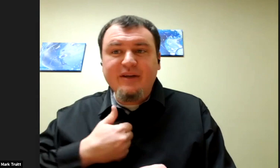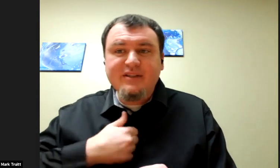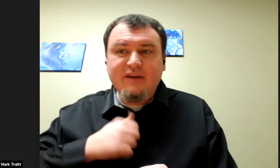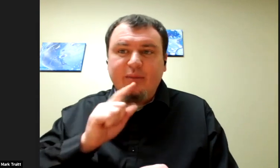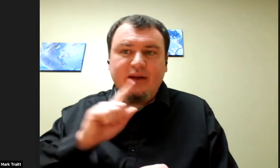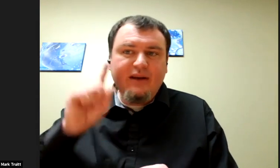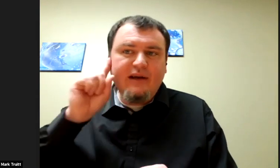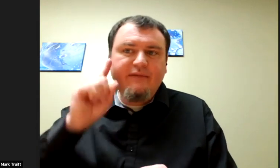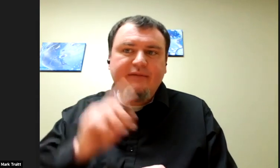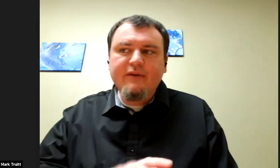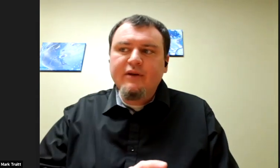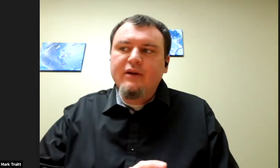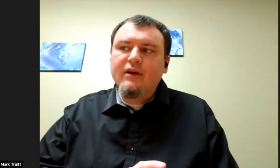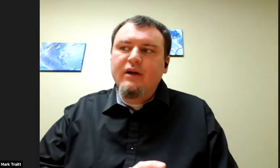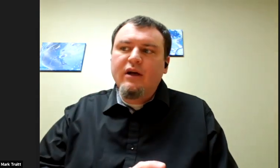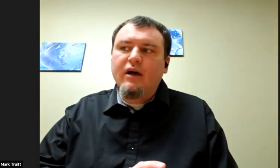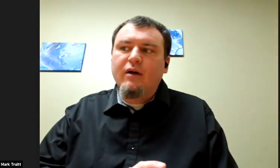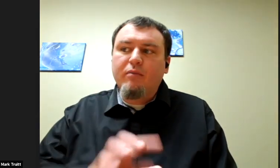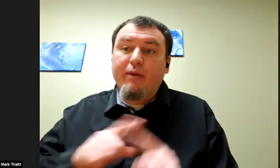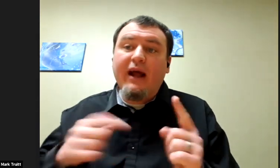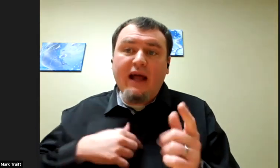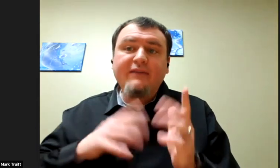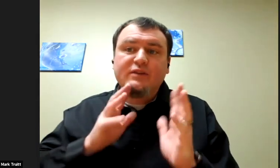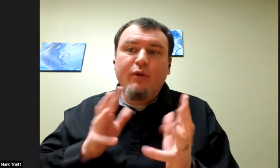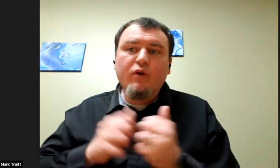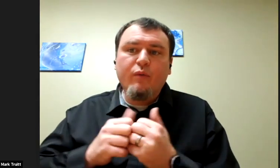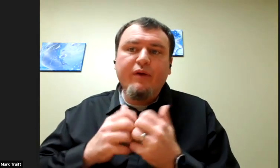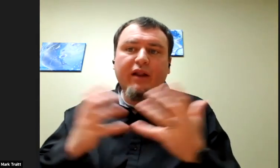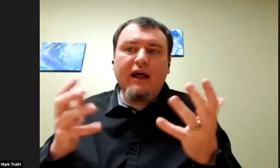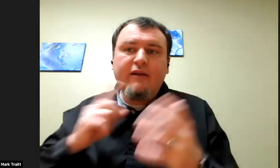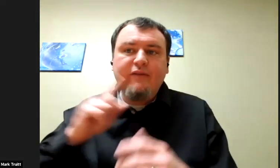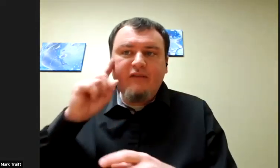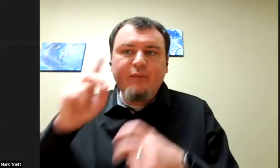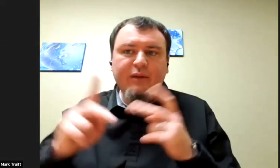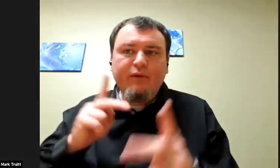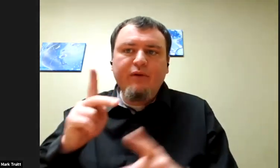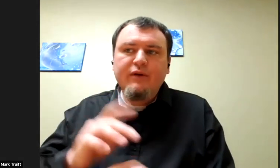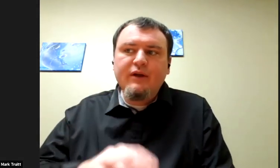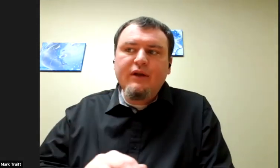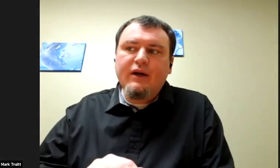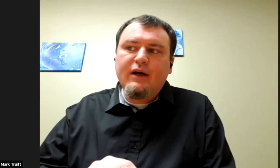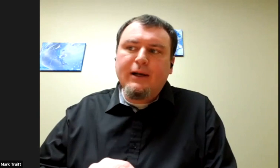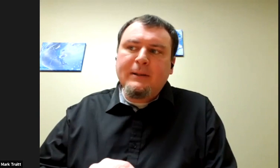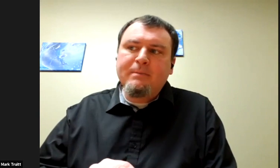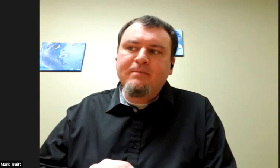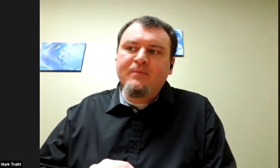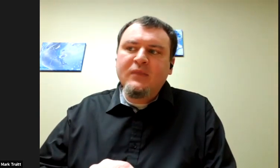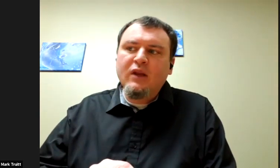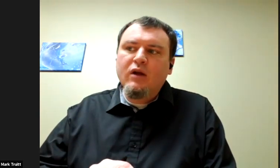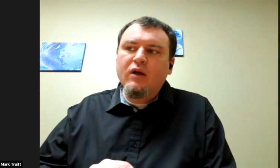because I myself am not deaf. But I have spoken with a lot of deaf people.